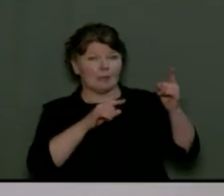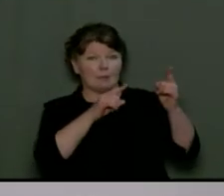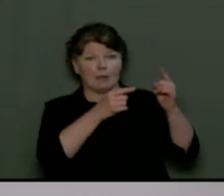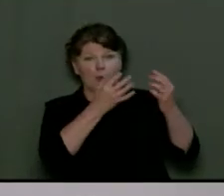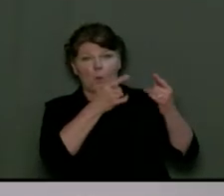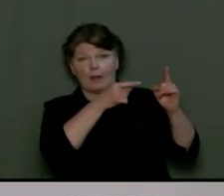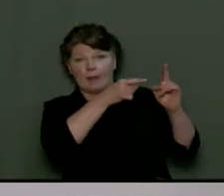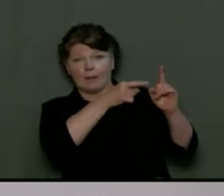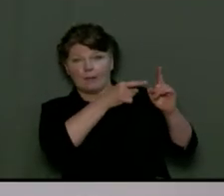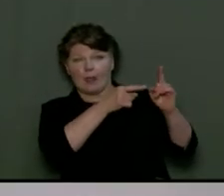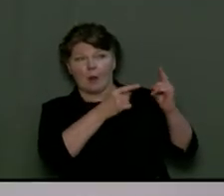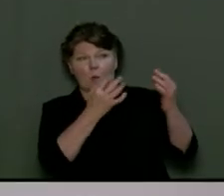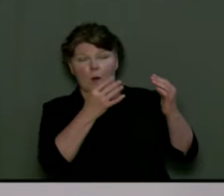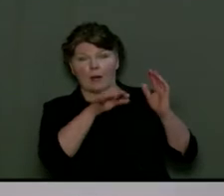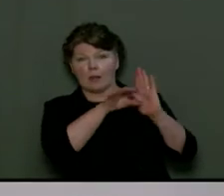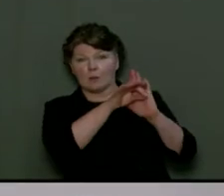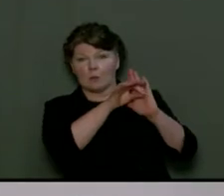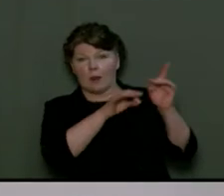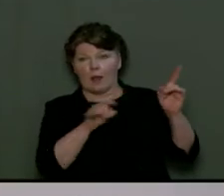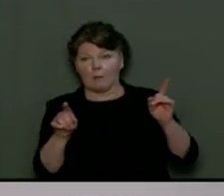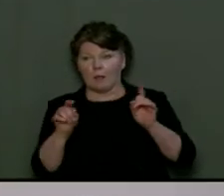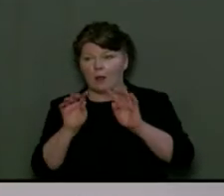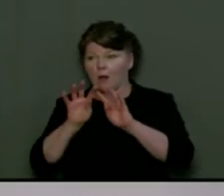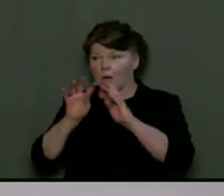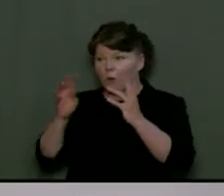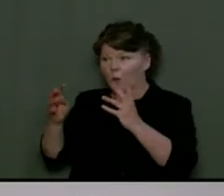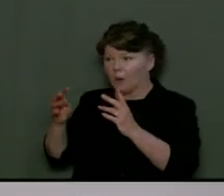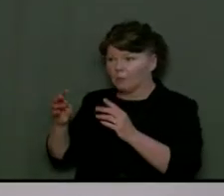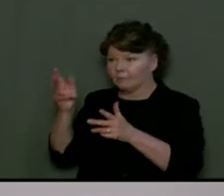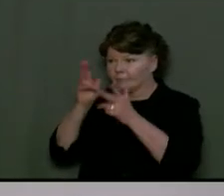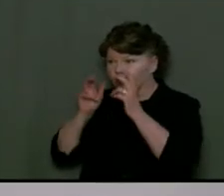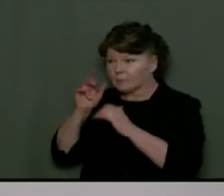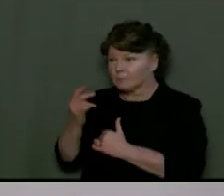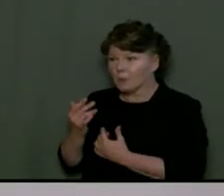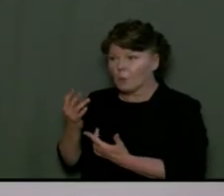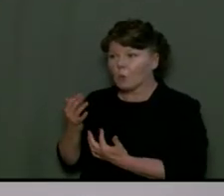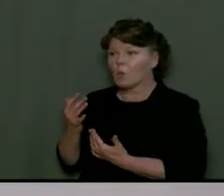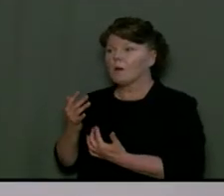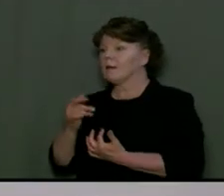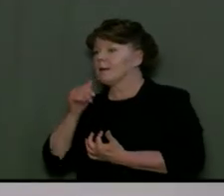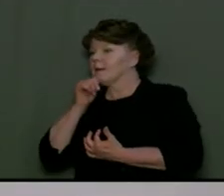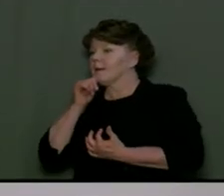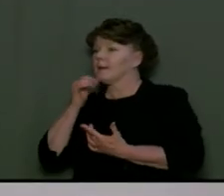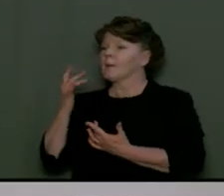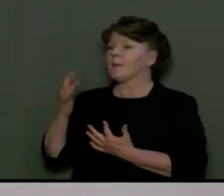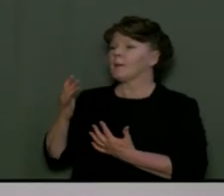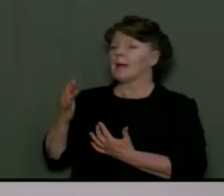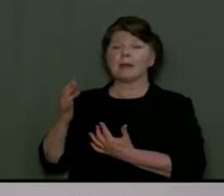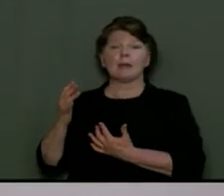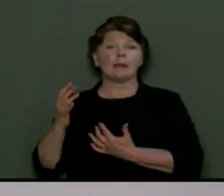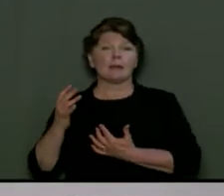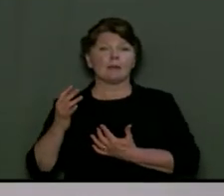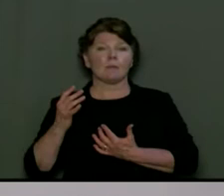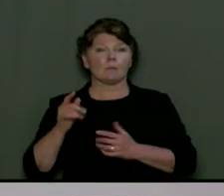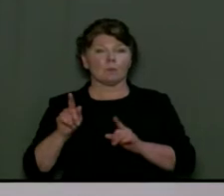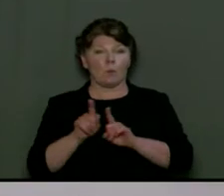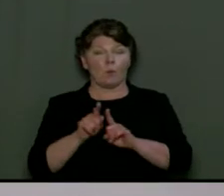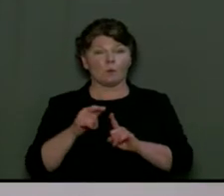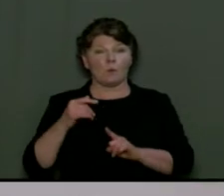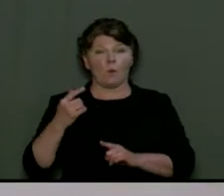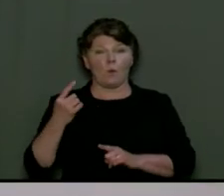door, gathered together in front of the State House. And down below, there was also